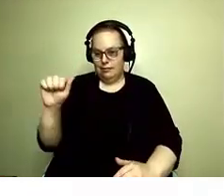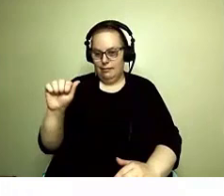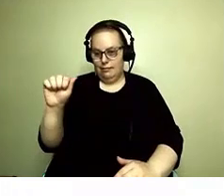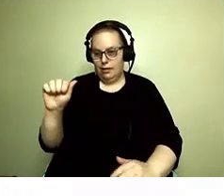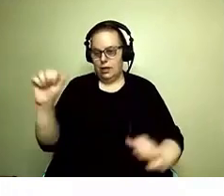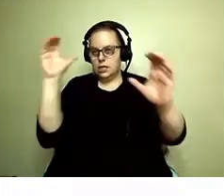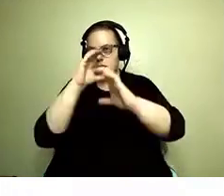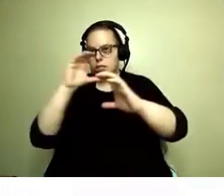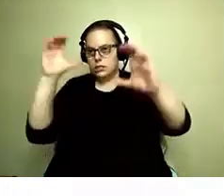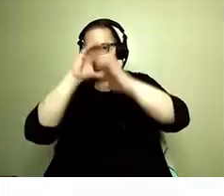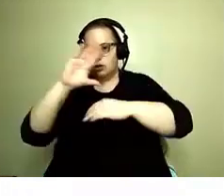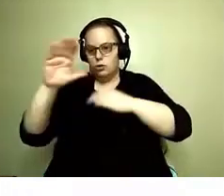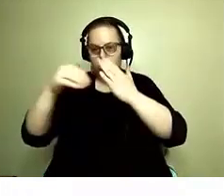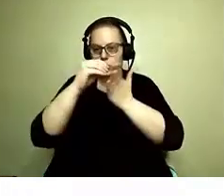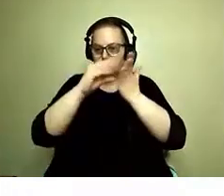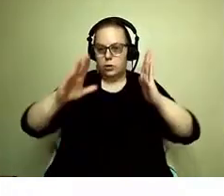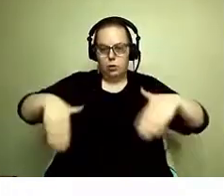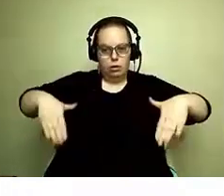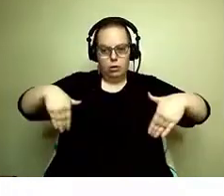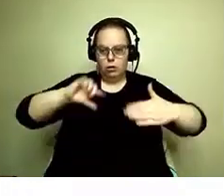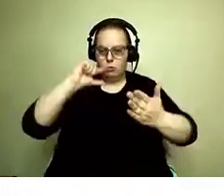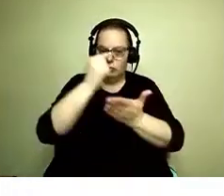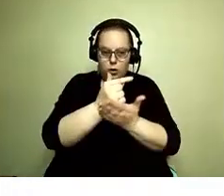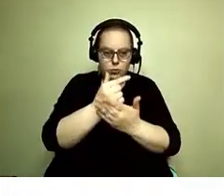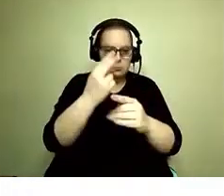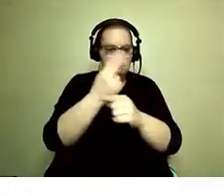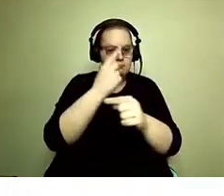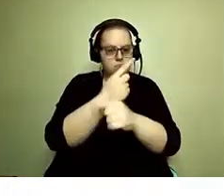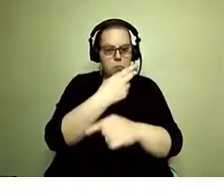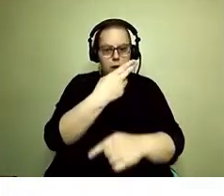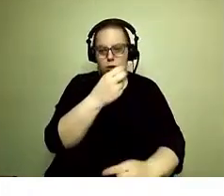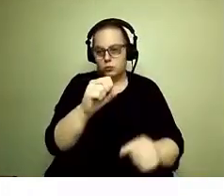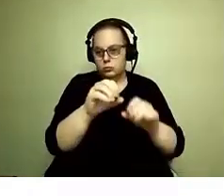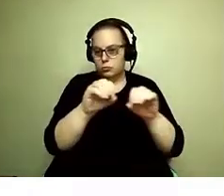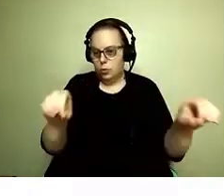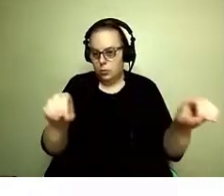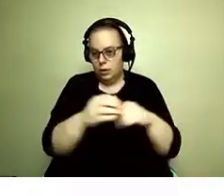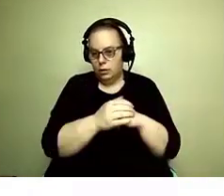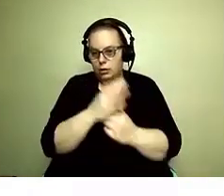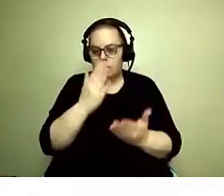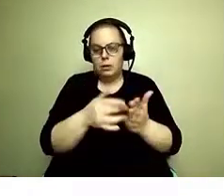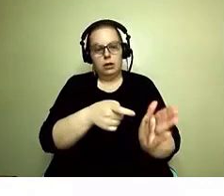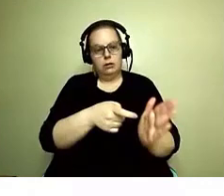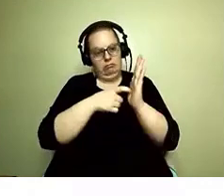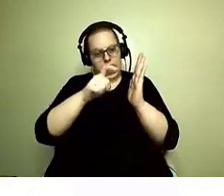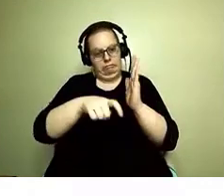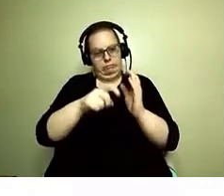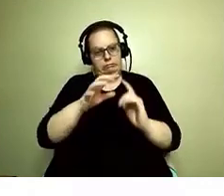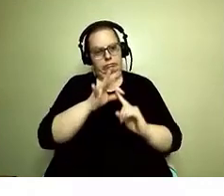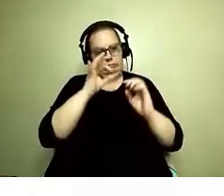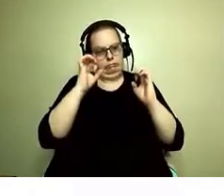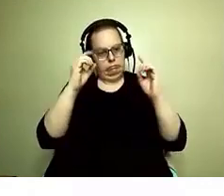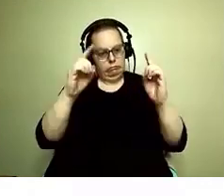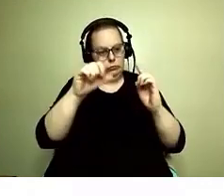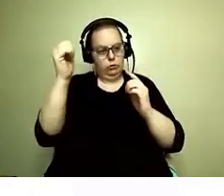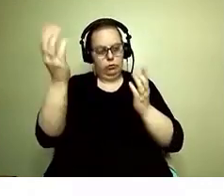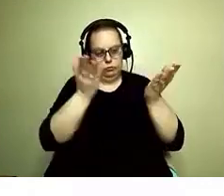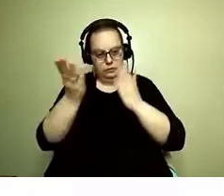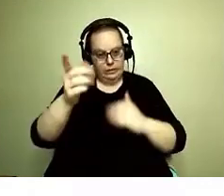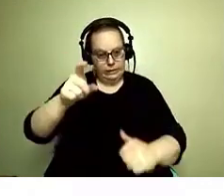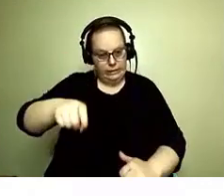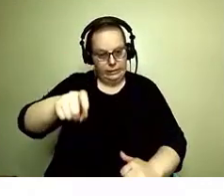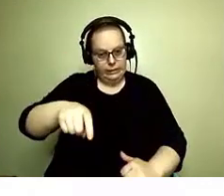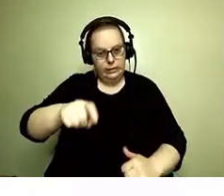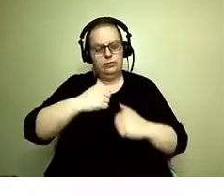not graduated with a regular high school diploma and who may need special education and related services are